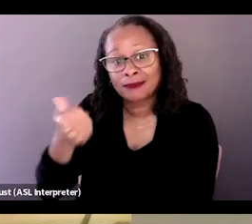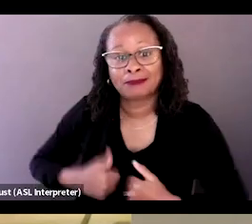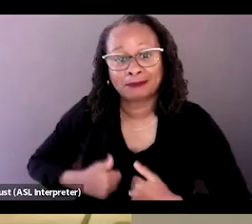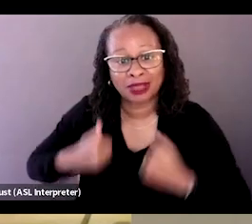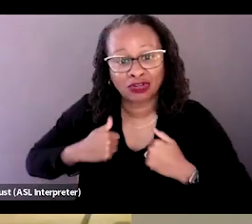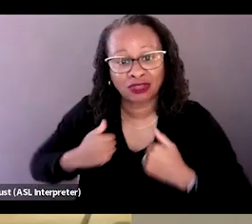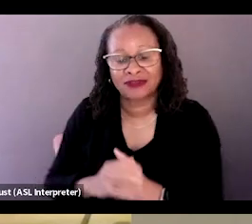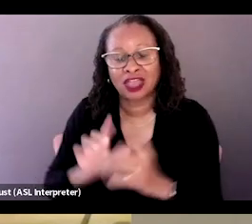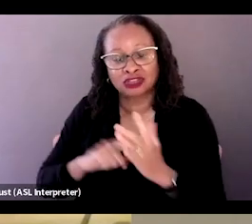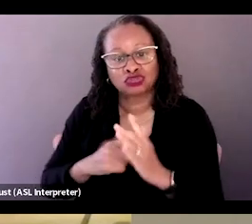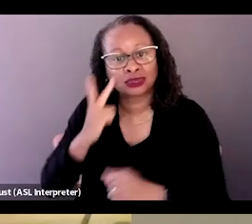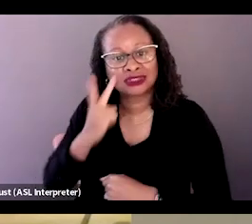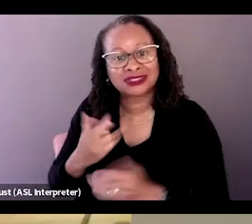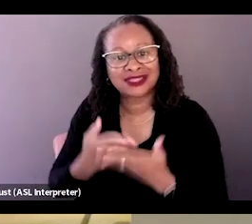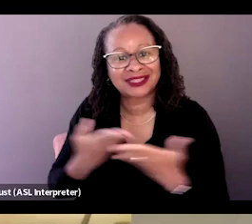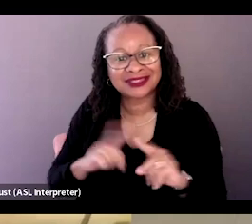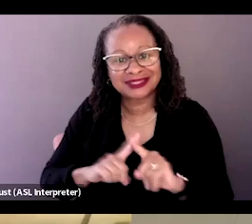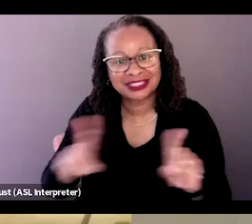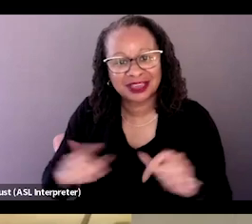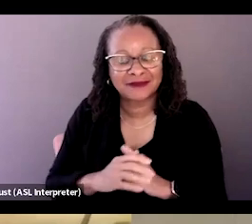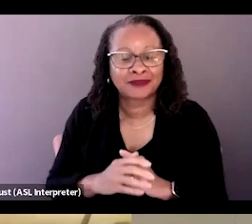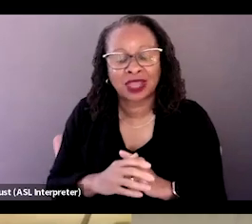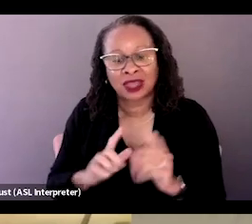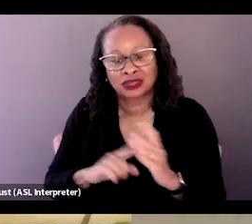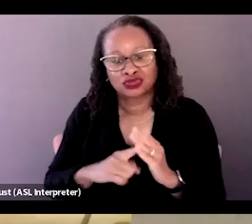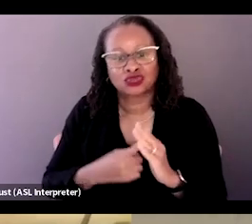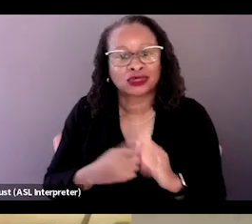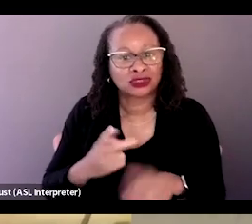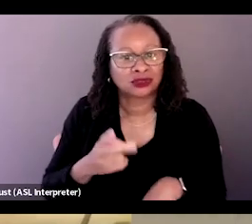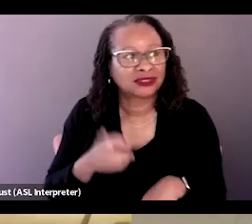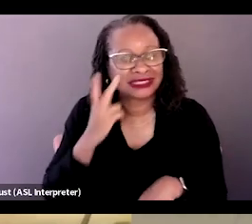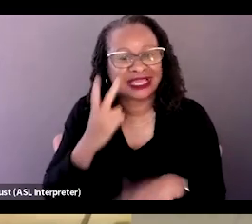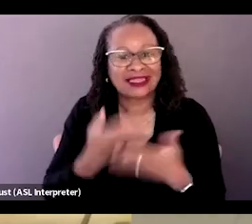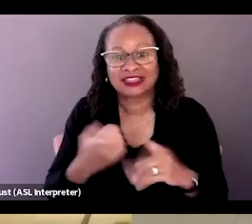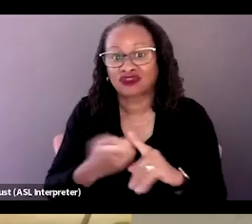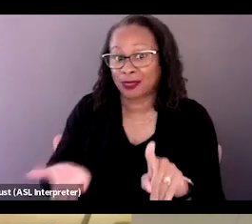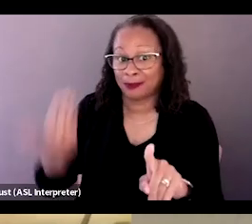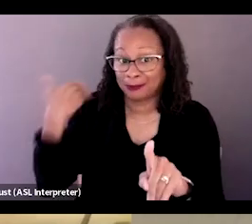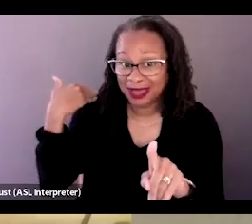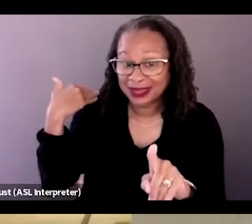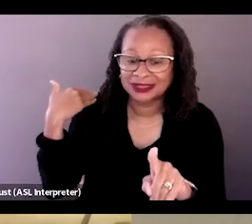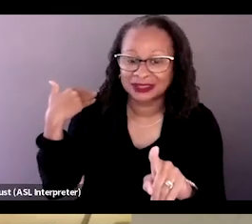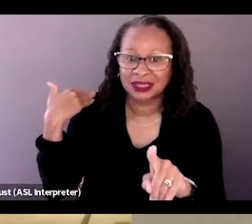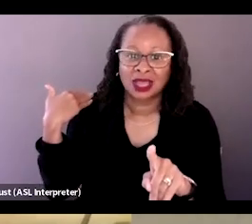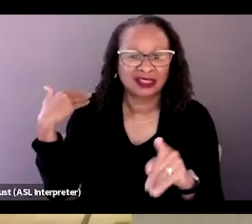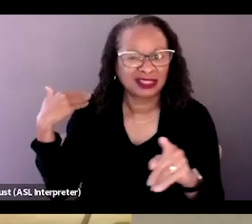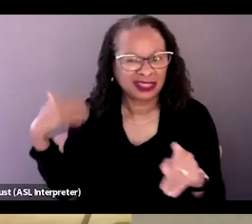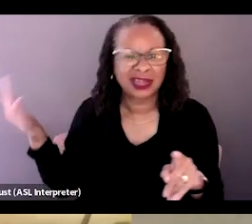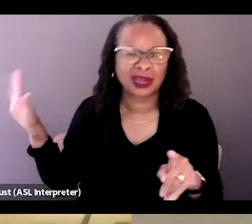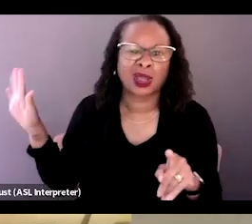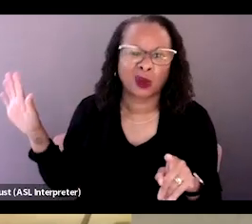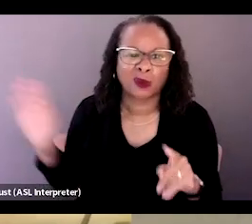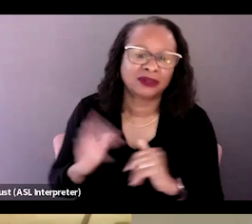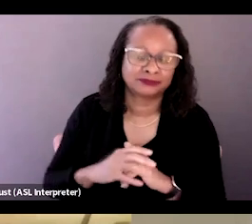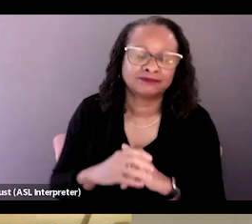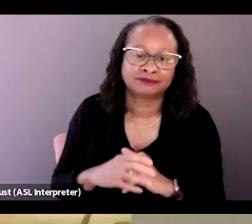you start to see things differently and start to see let things from the past, to slip from your shoulder, and you're like, okay,